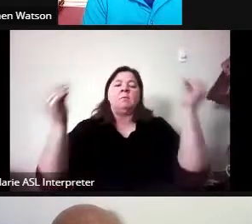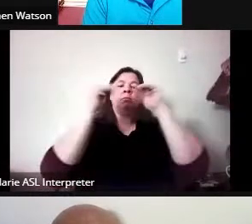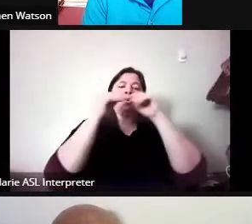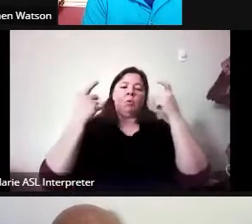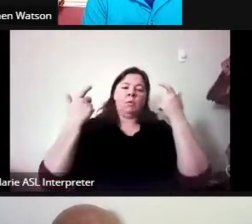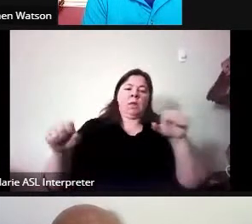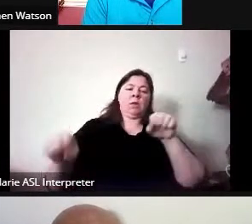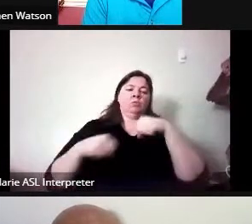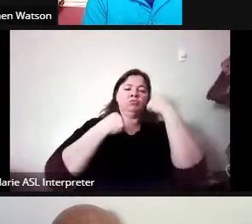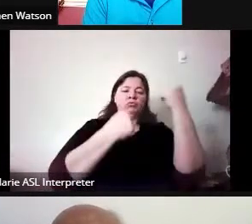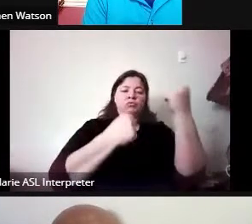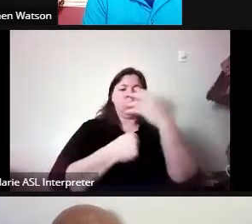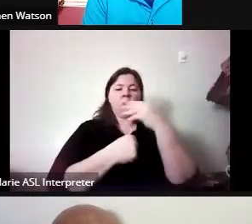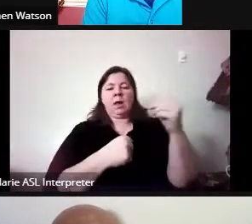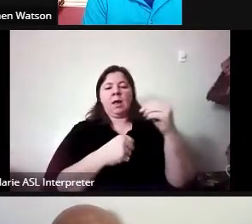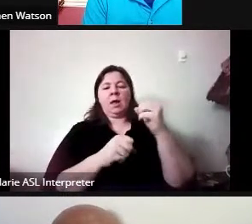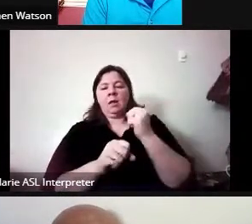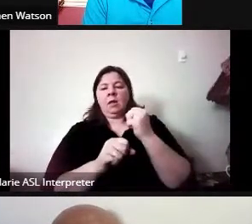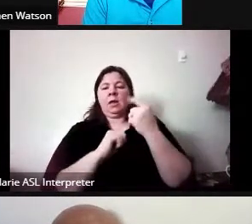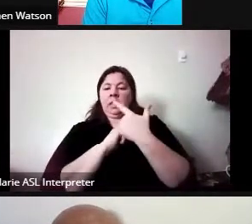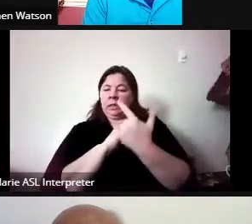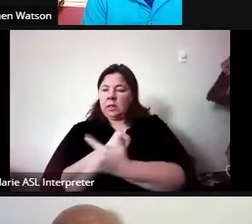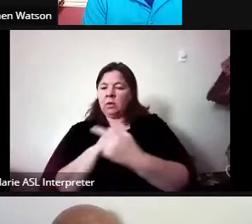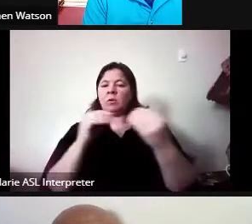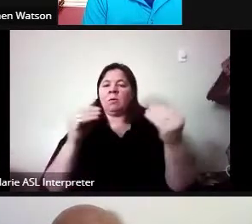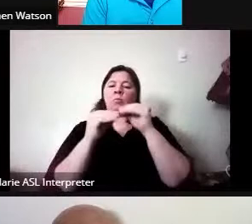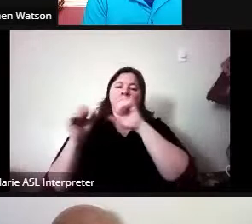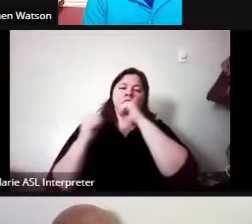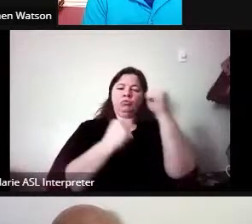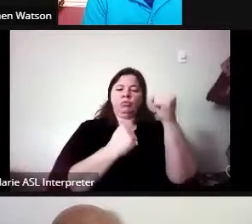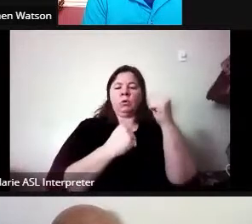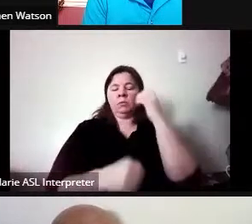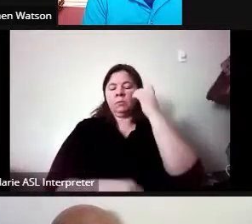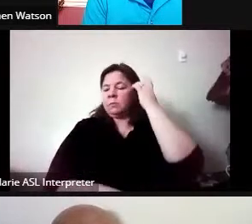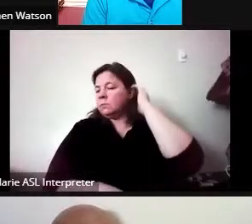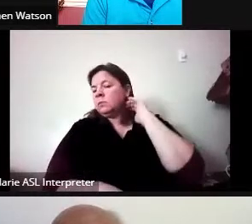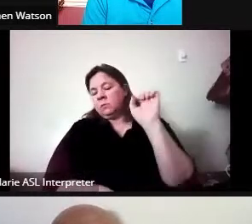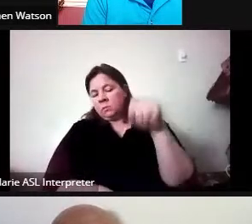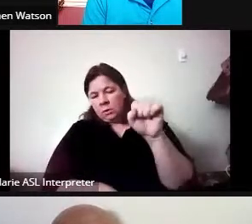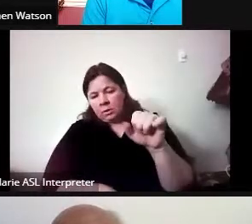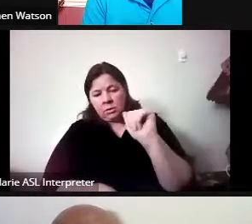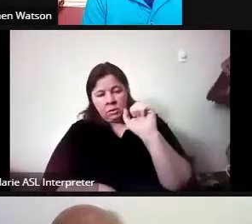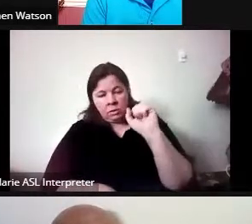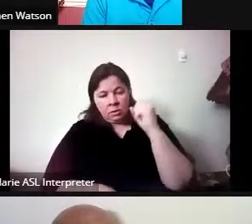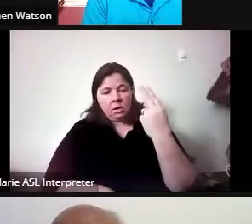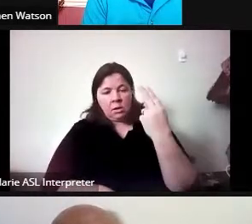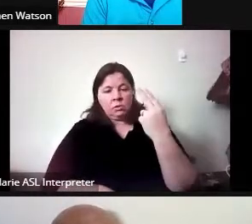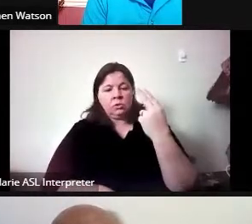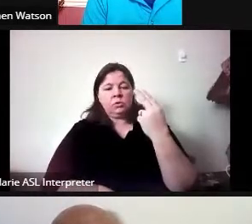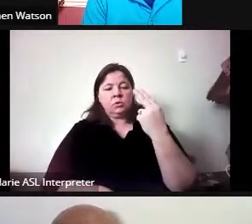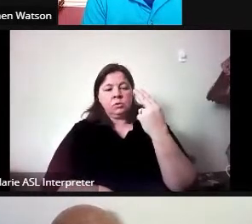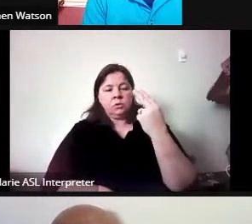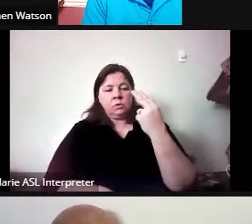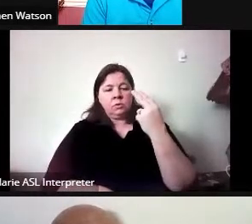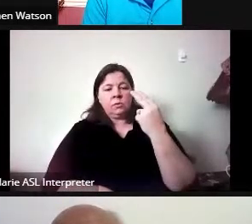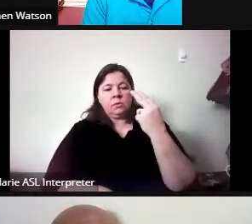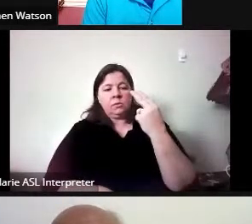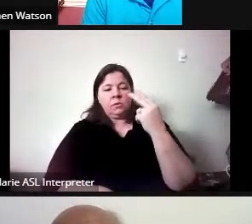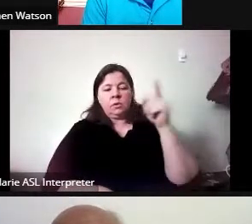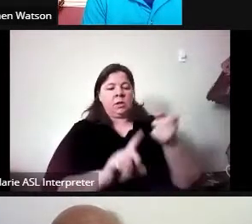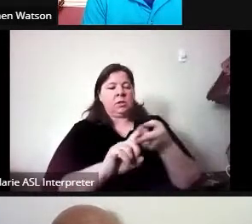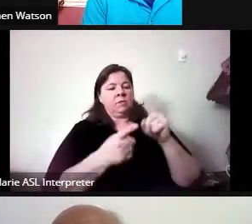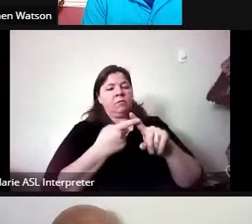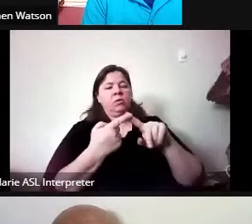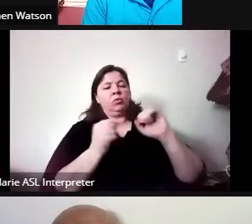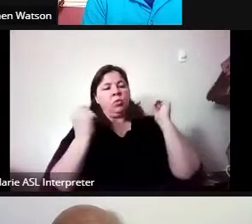and stronger, and legally much more stronger. So yeah, Ash he is a friend to all